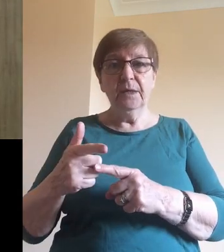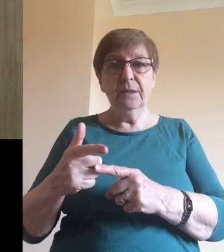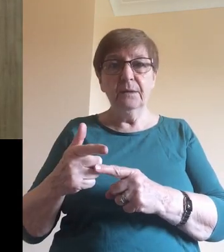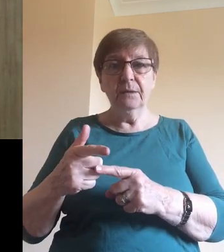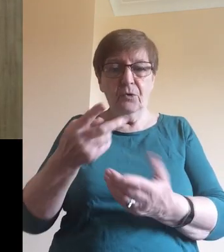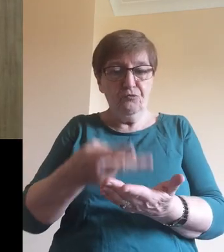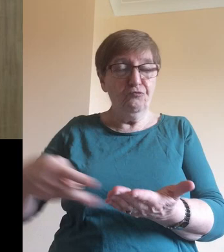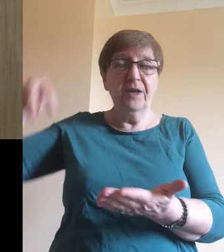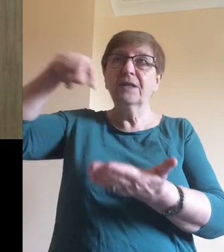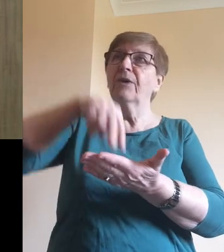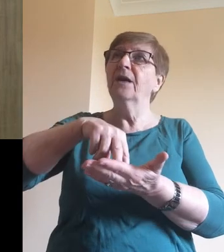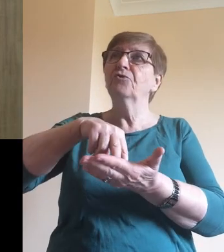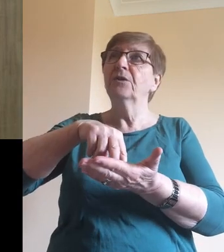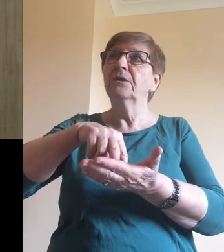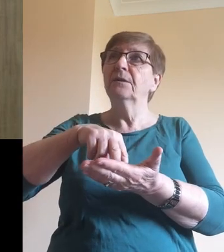resurrection,